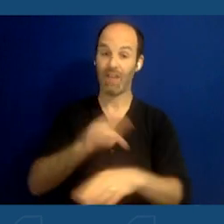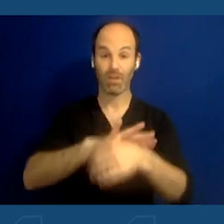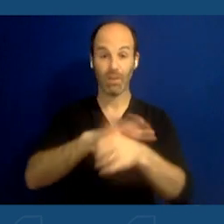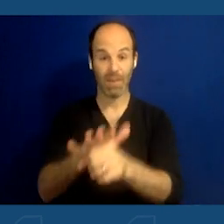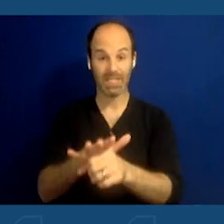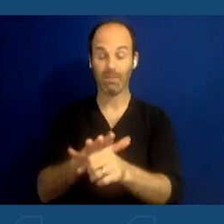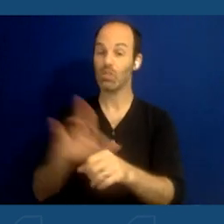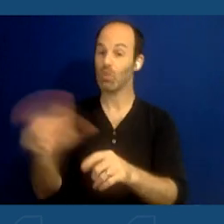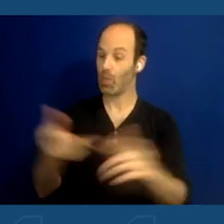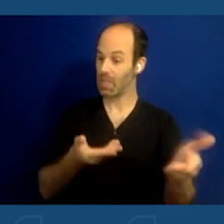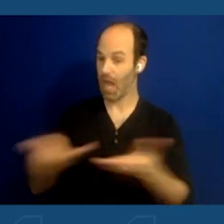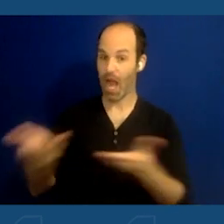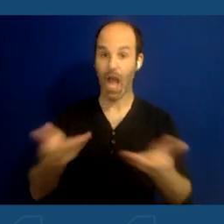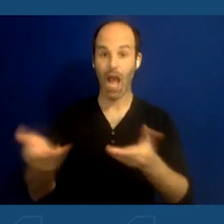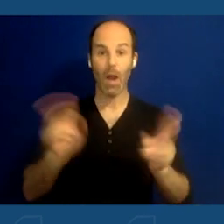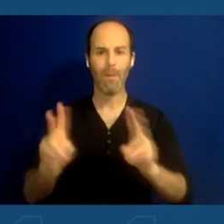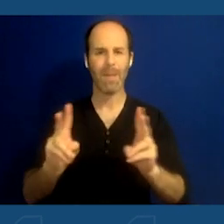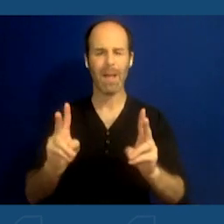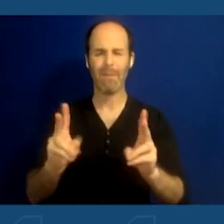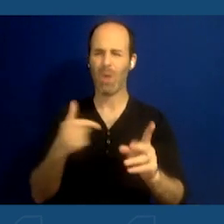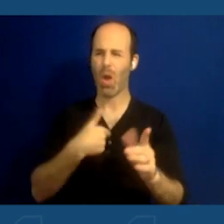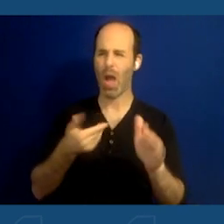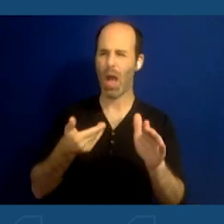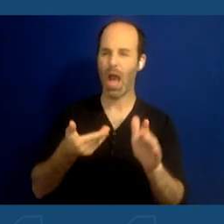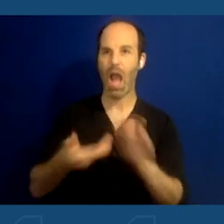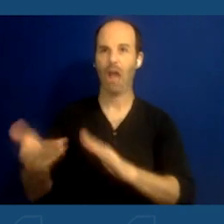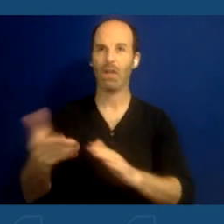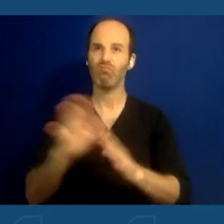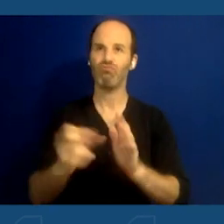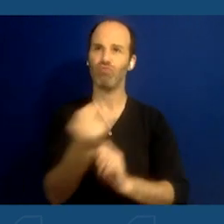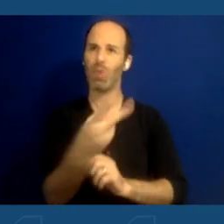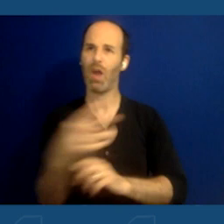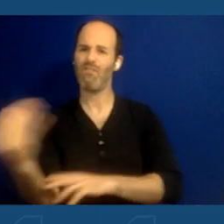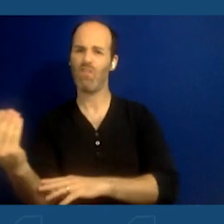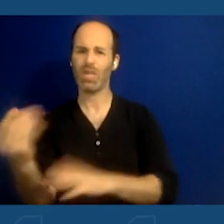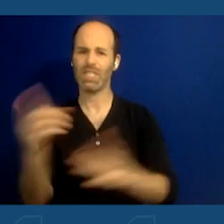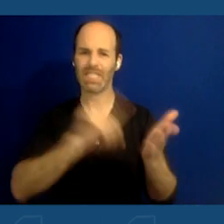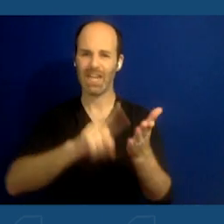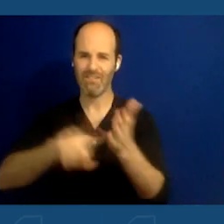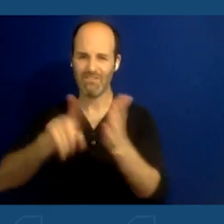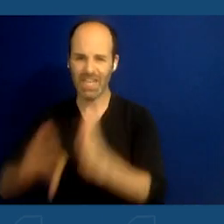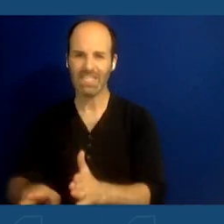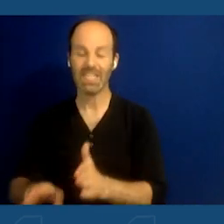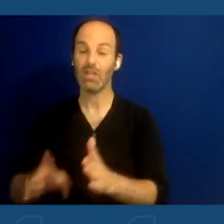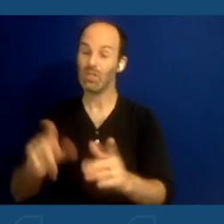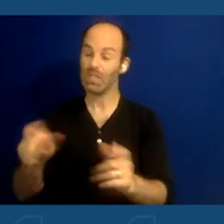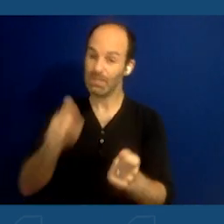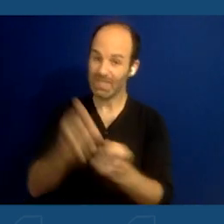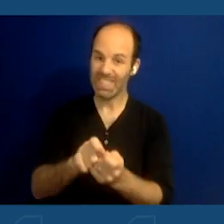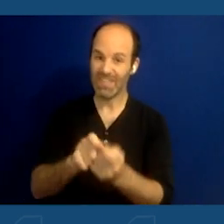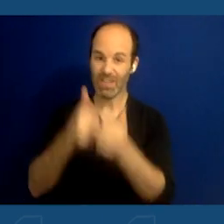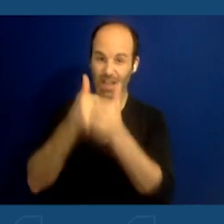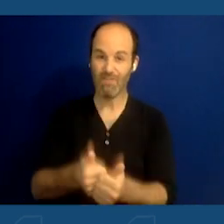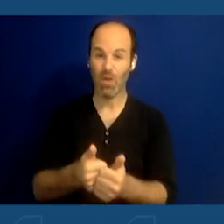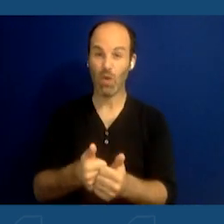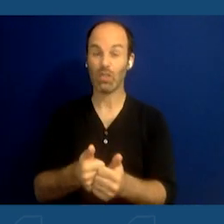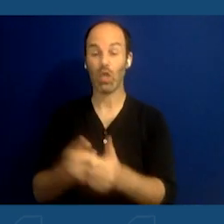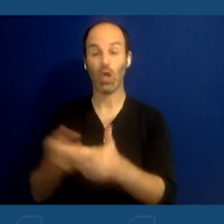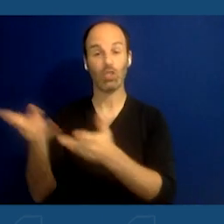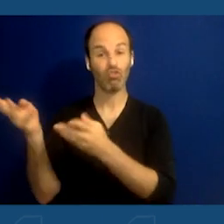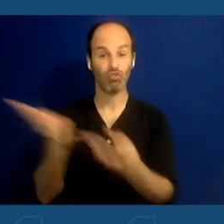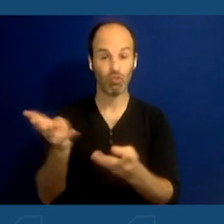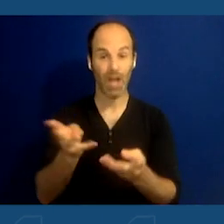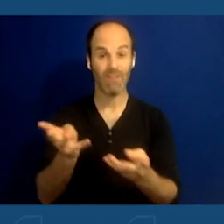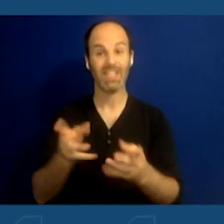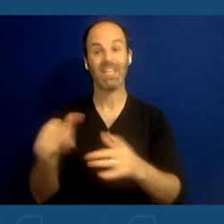in 14 more investigators, and have them strictly focus on trafficking and manufacturing of illegal firearms, identifying